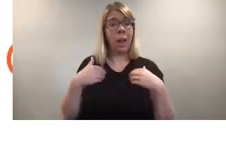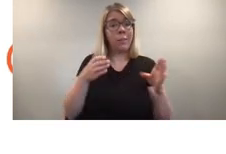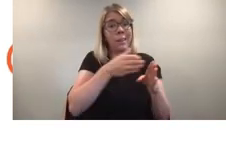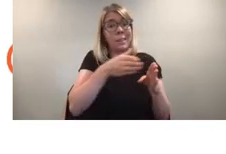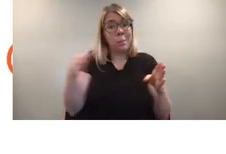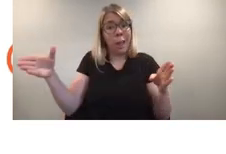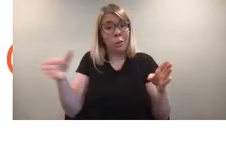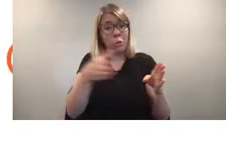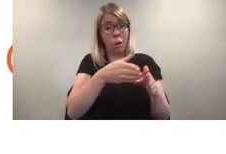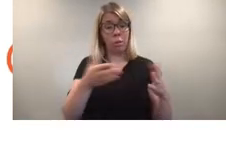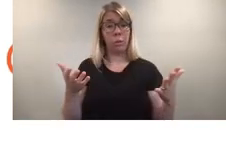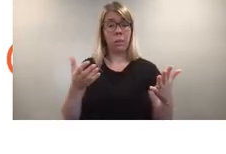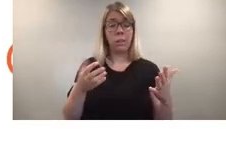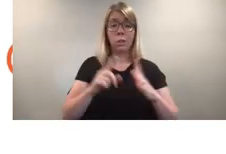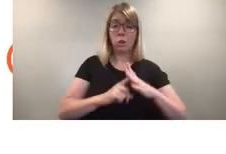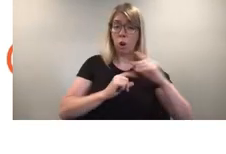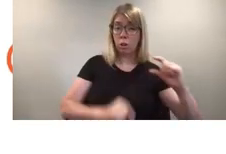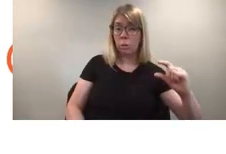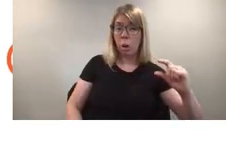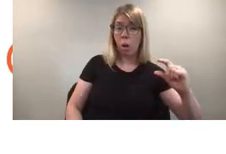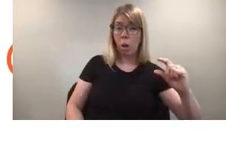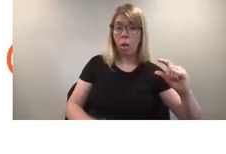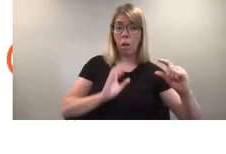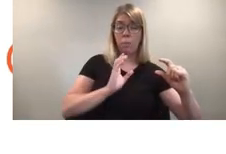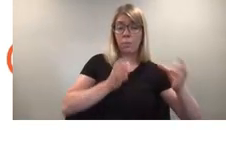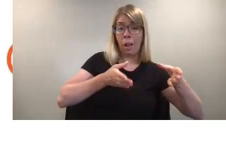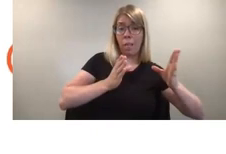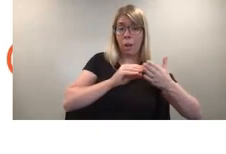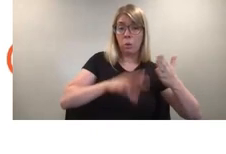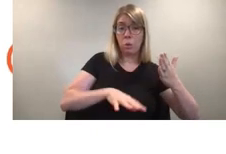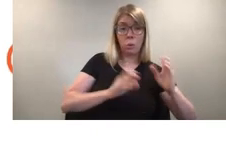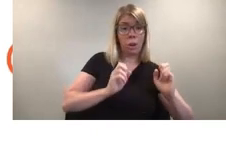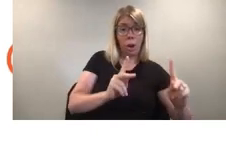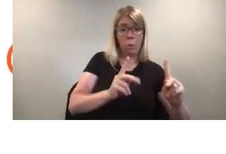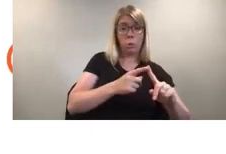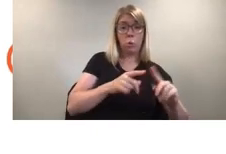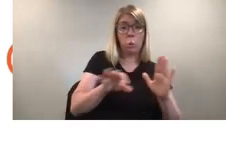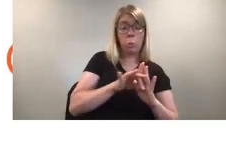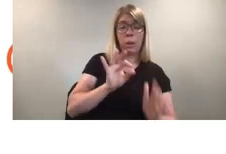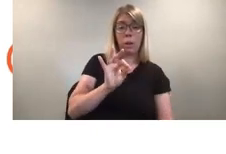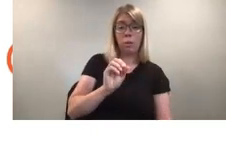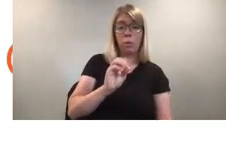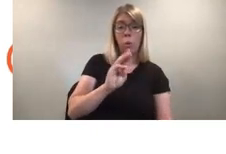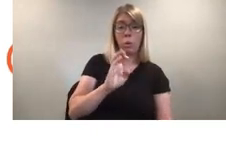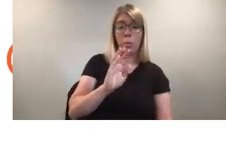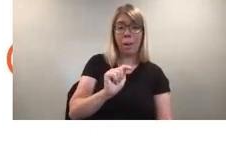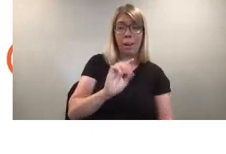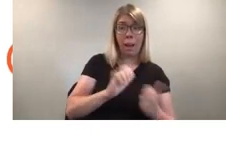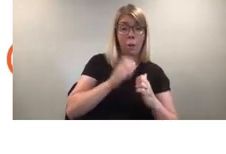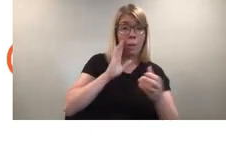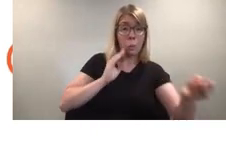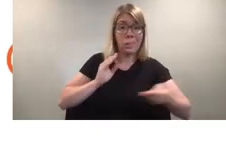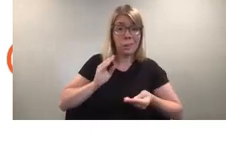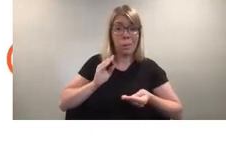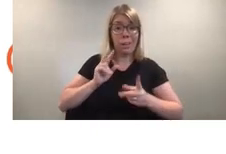offering students the opportunity to maybe pick the format they submit the assignment in. And as you get more comfortable with open pedagogy, you can sort of shift